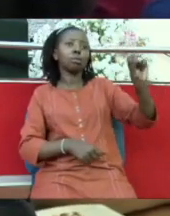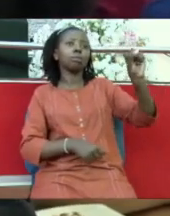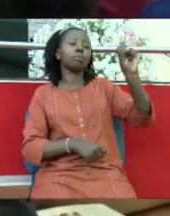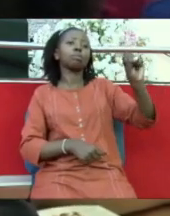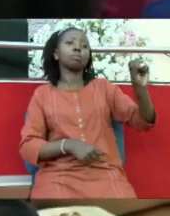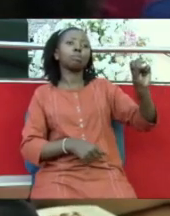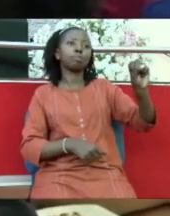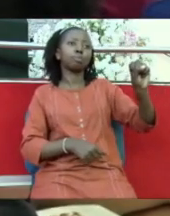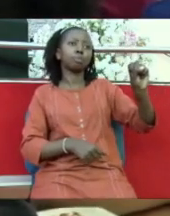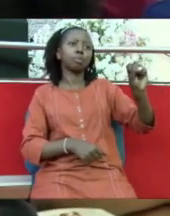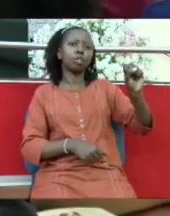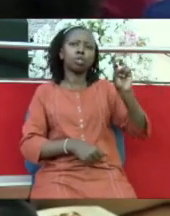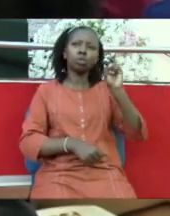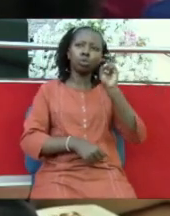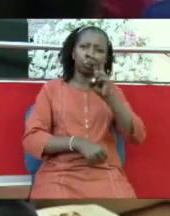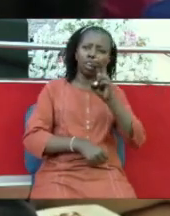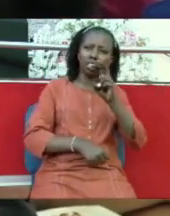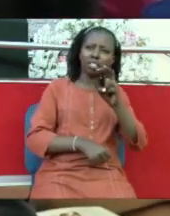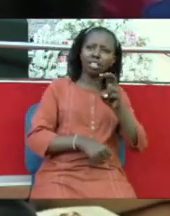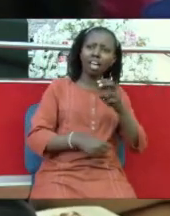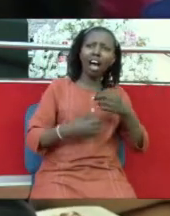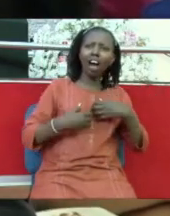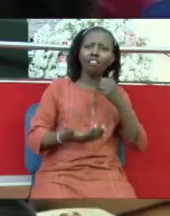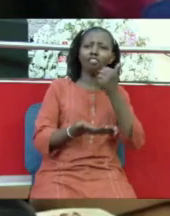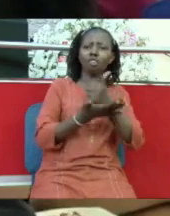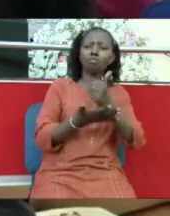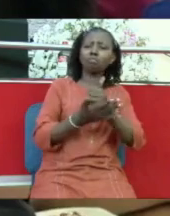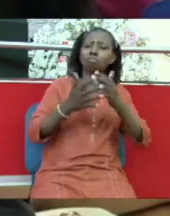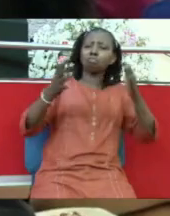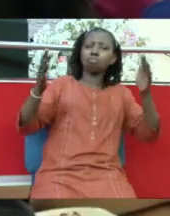They can see the big office where they will finally sit.